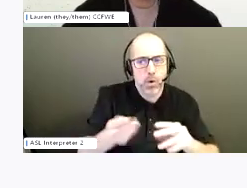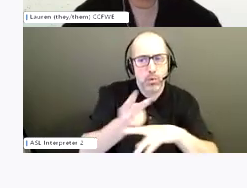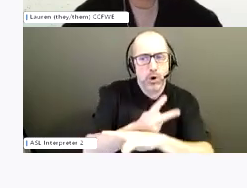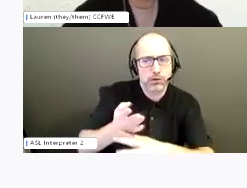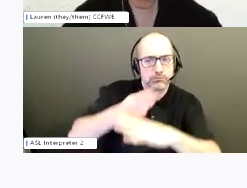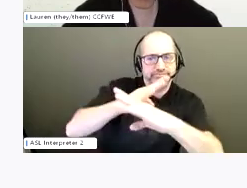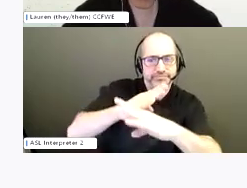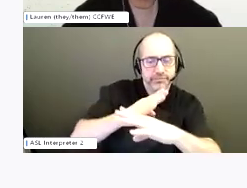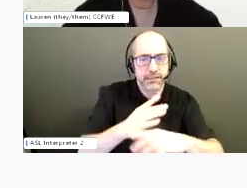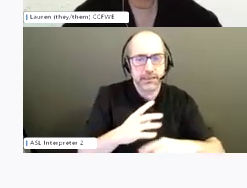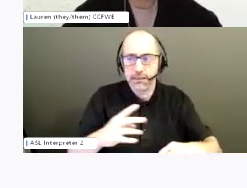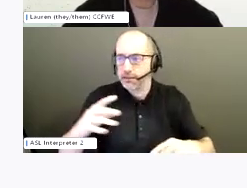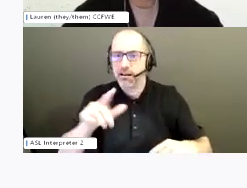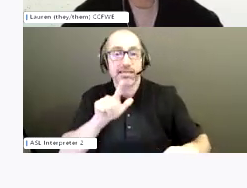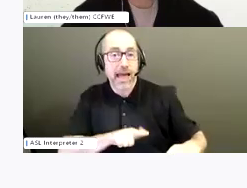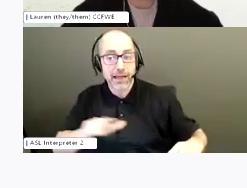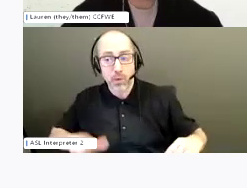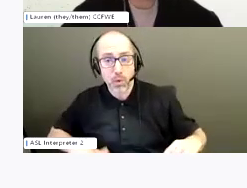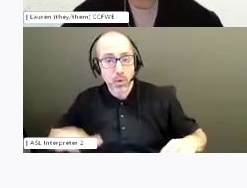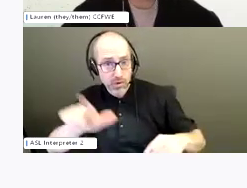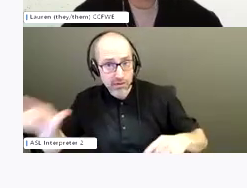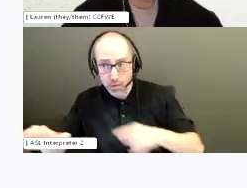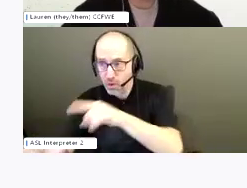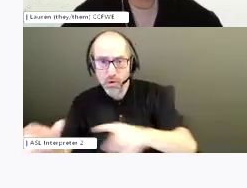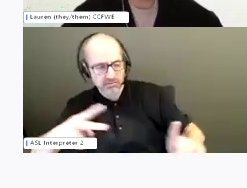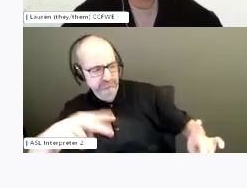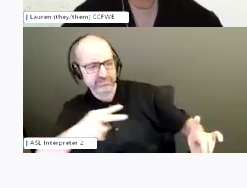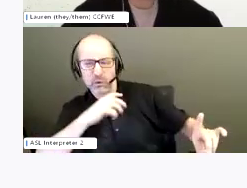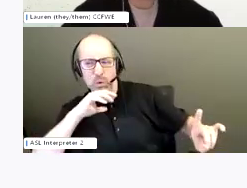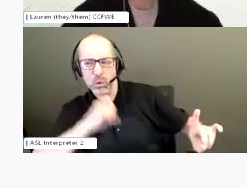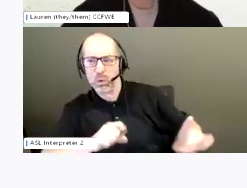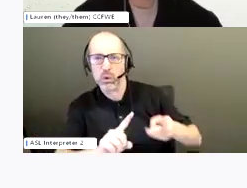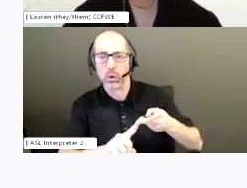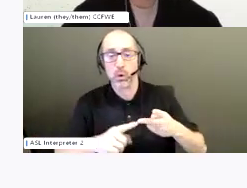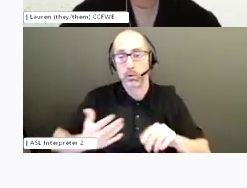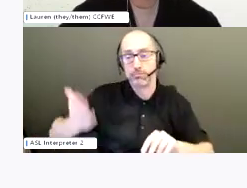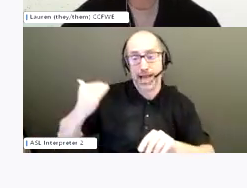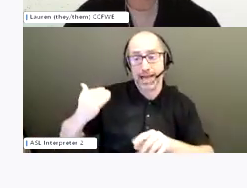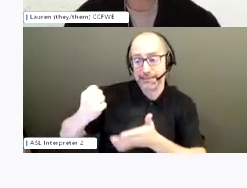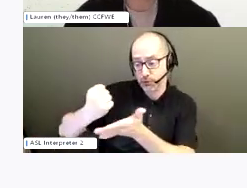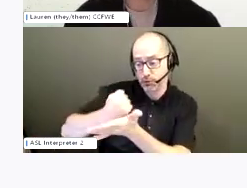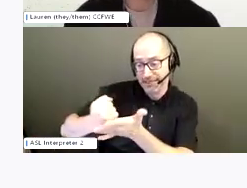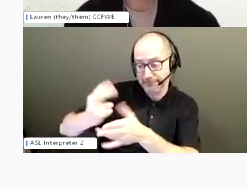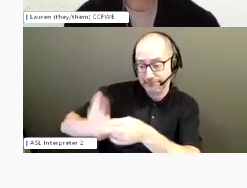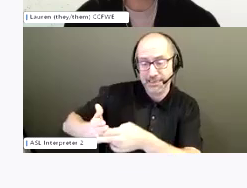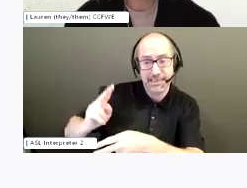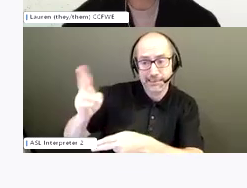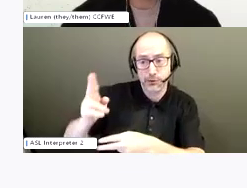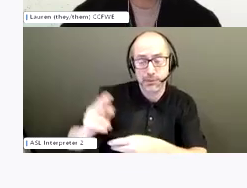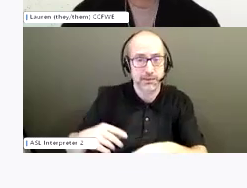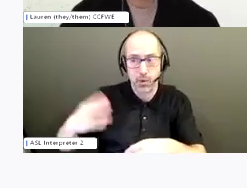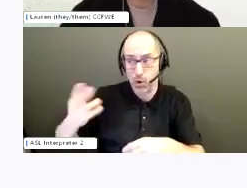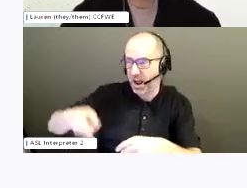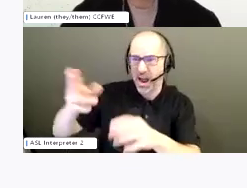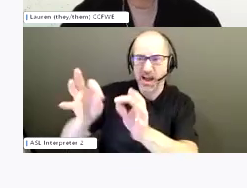and ageism from landlords, past credit or rental history problems, and high rental costs. Accessibility is